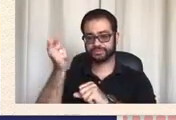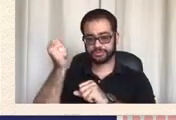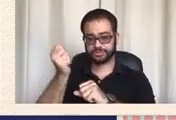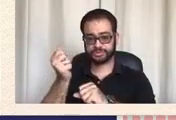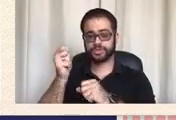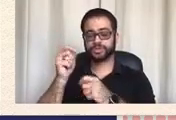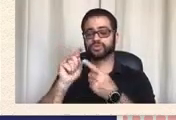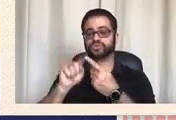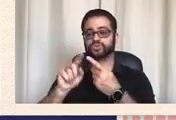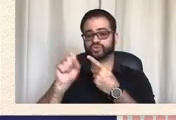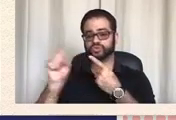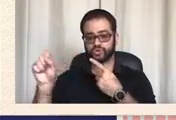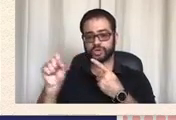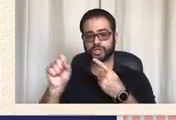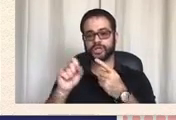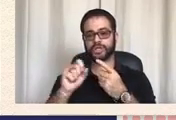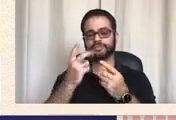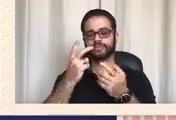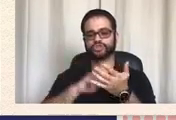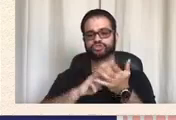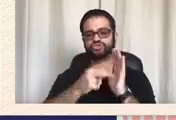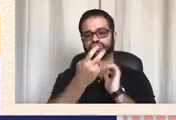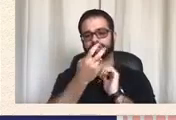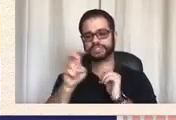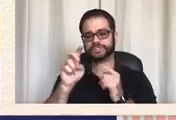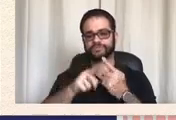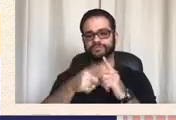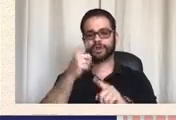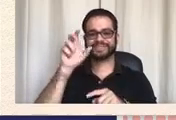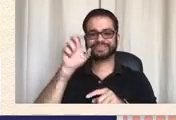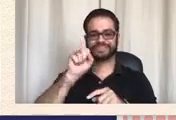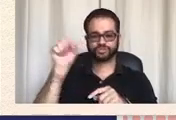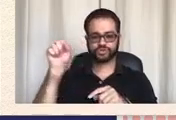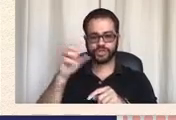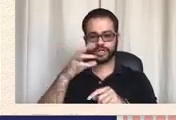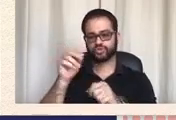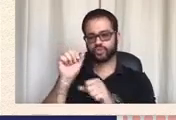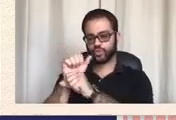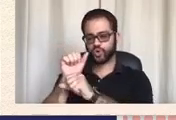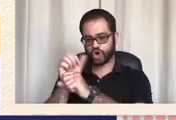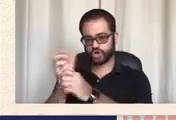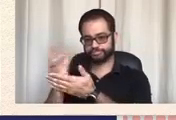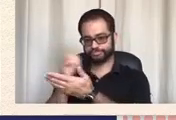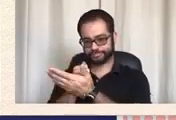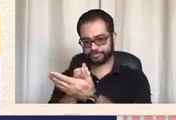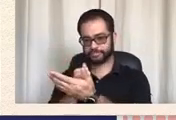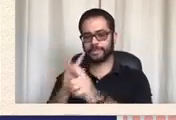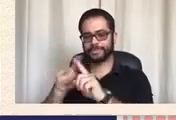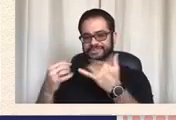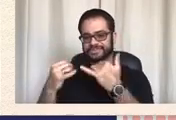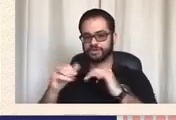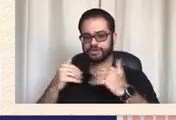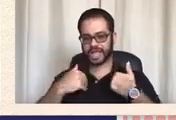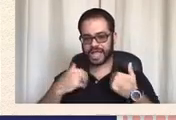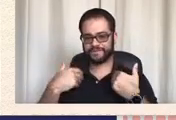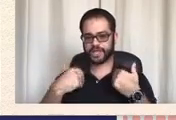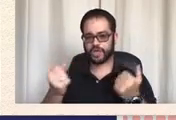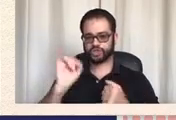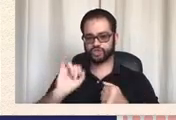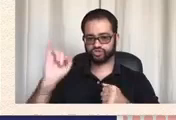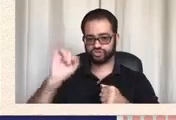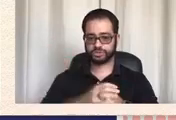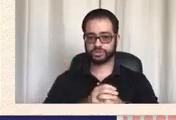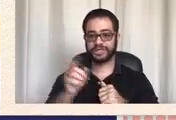earnings through employment and to continue to receive medical benefits while working. These programs use community work